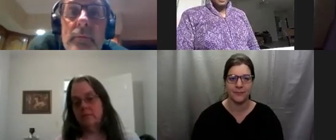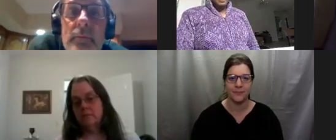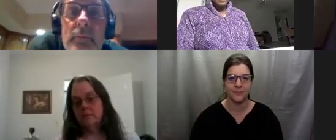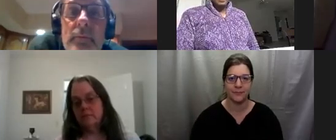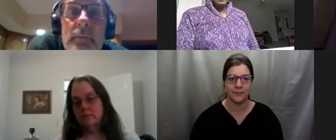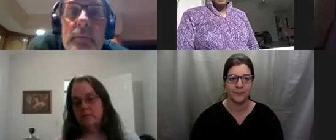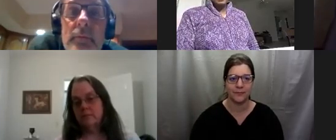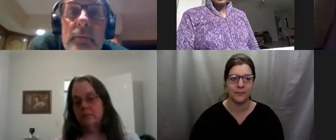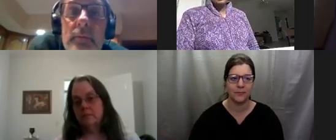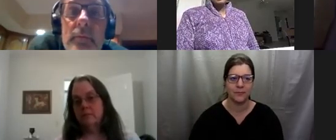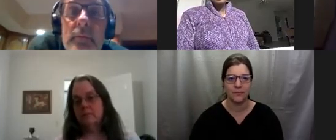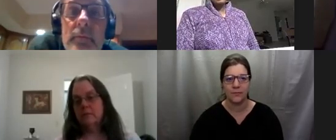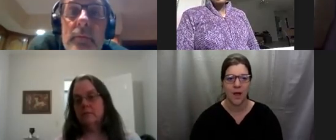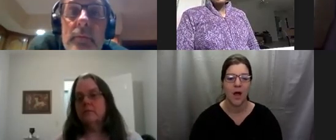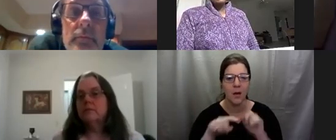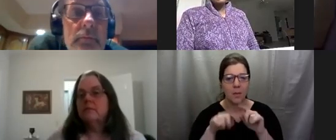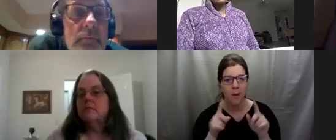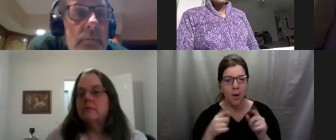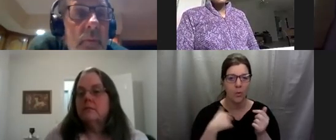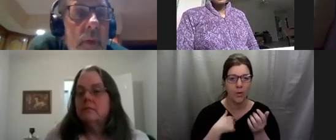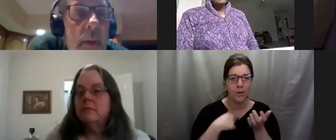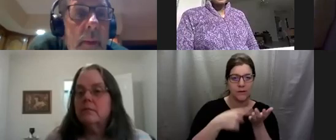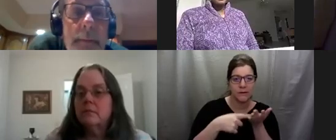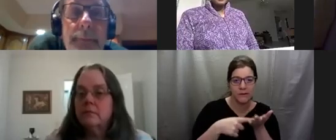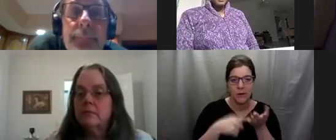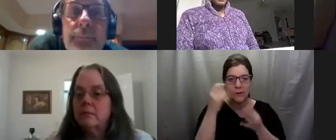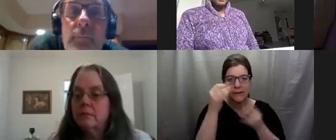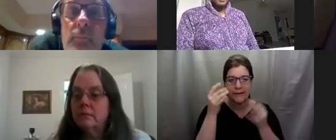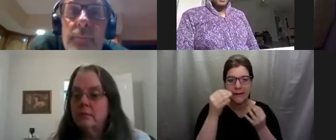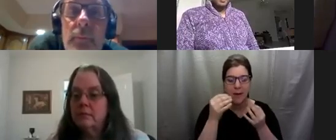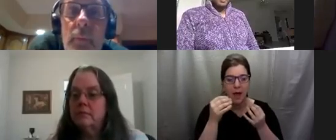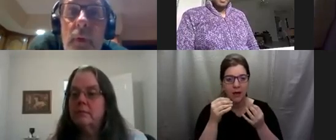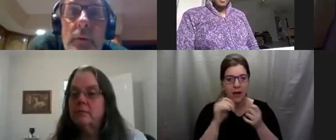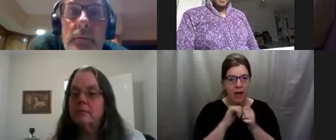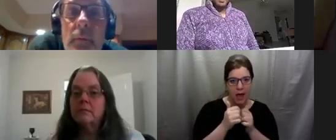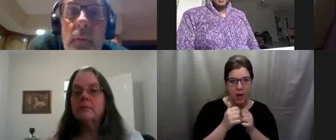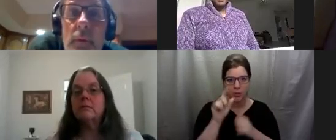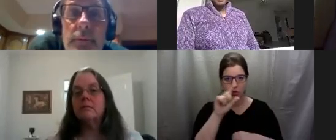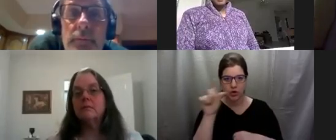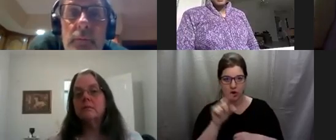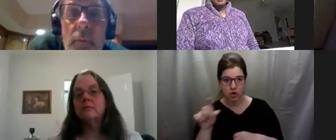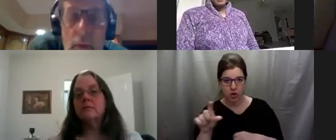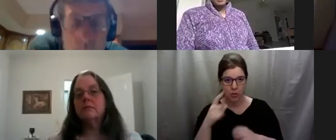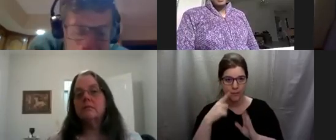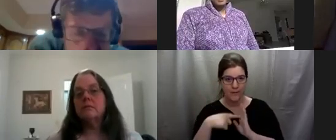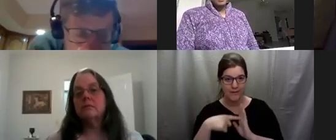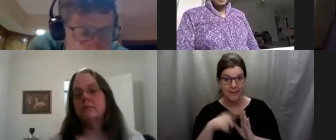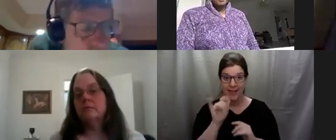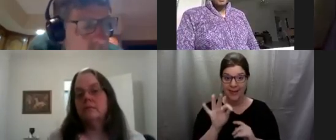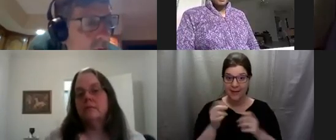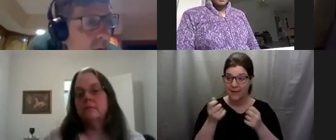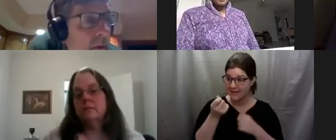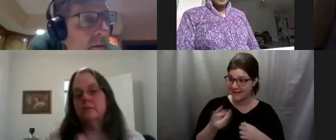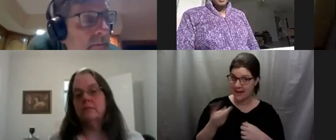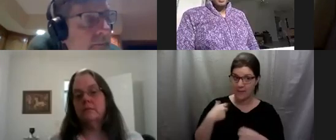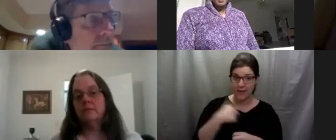is there a way to, how do we do Zoom? Like, if we, if there were several of us in our group